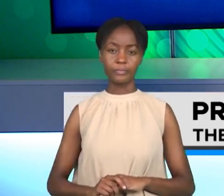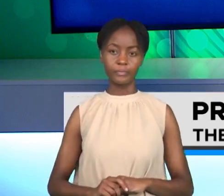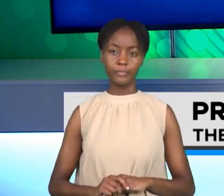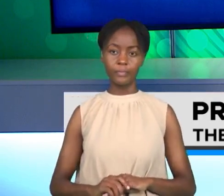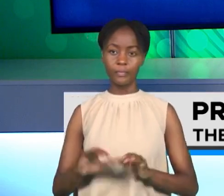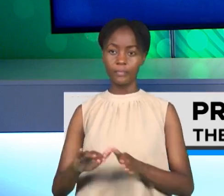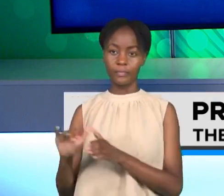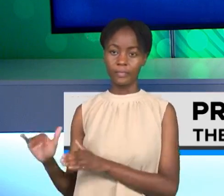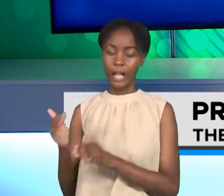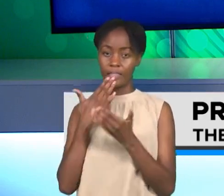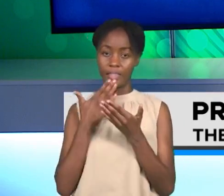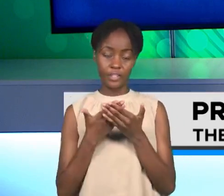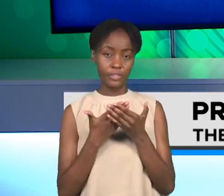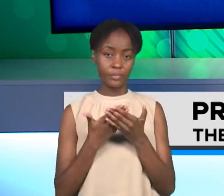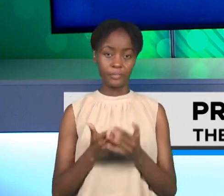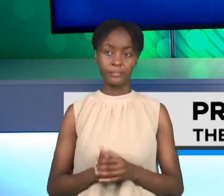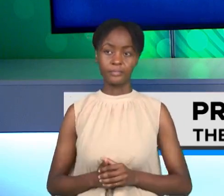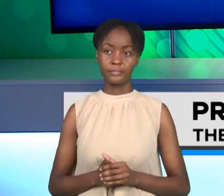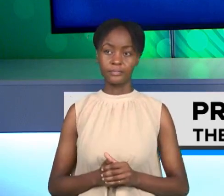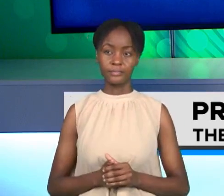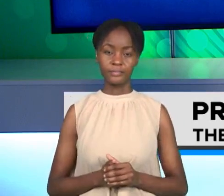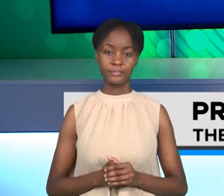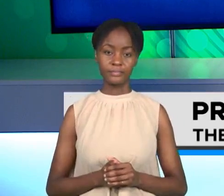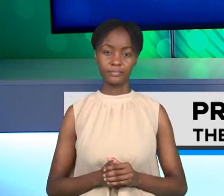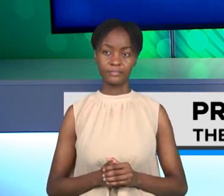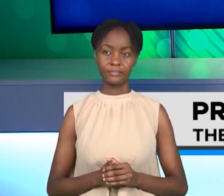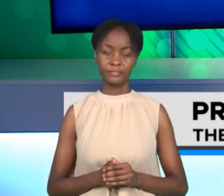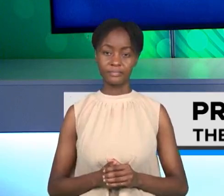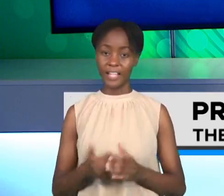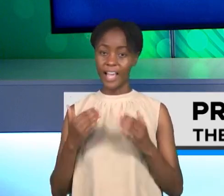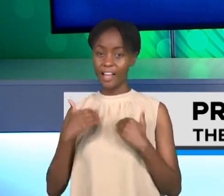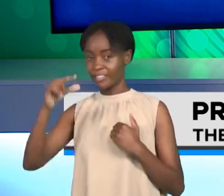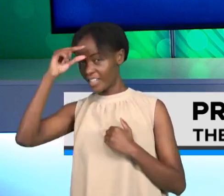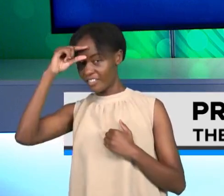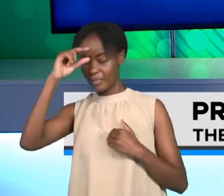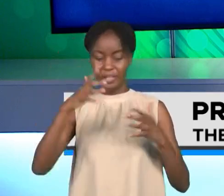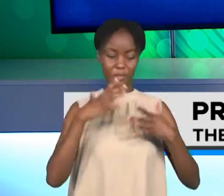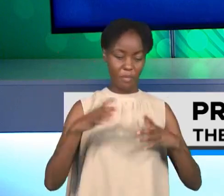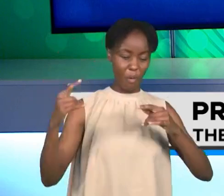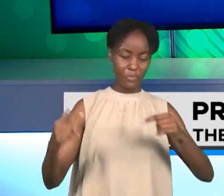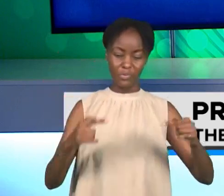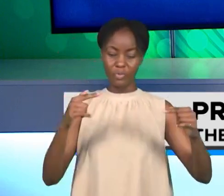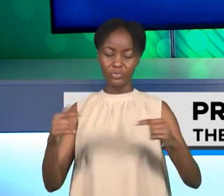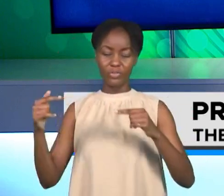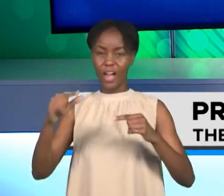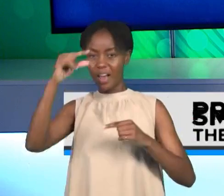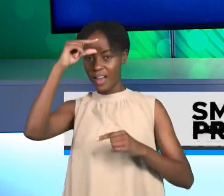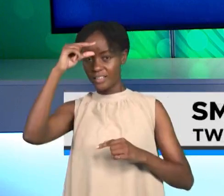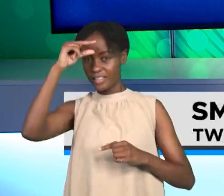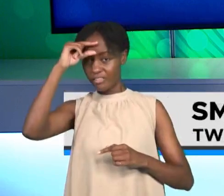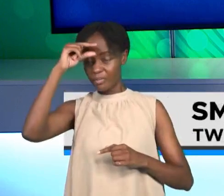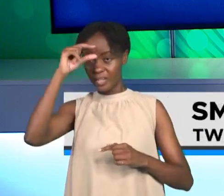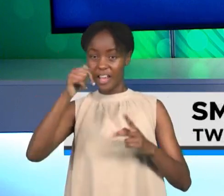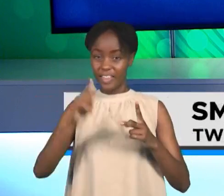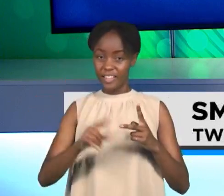Thank you, Robert Ouma. Now away from the confrontations between people and the government in Tunisia and the people and government